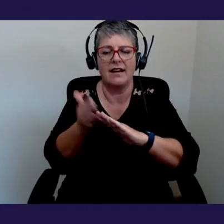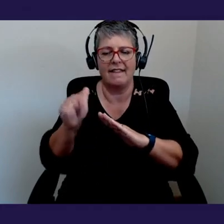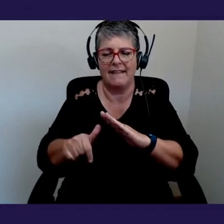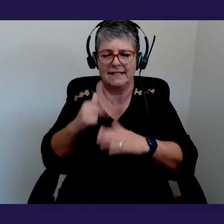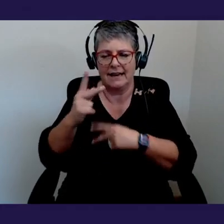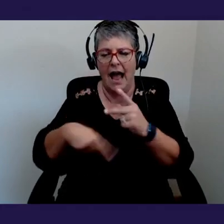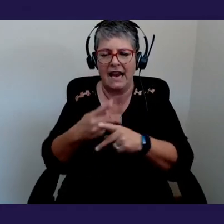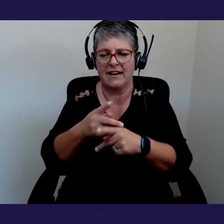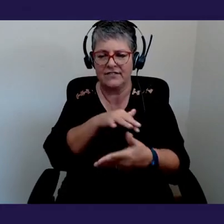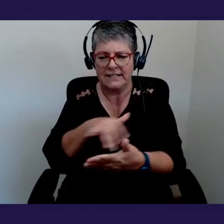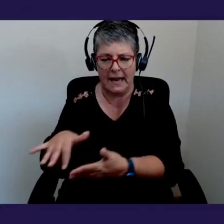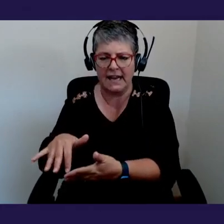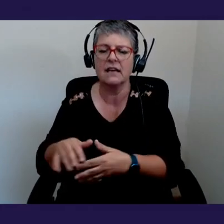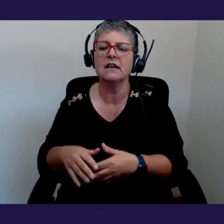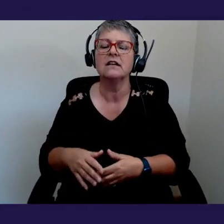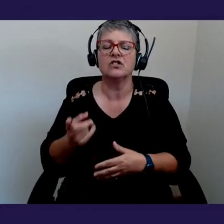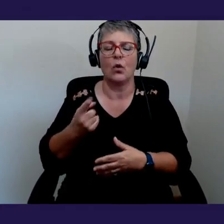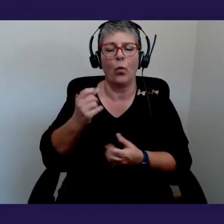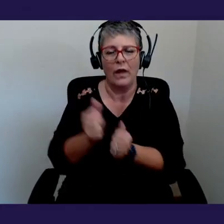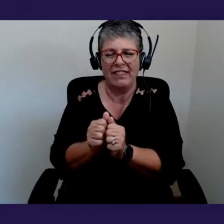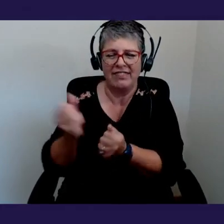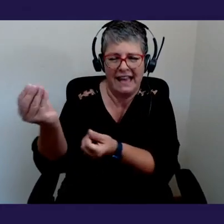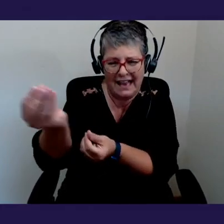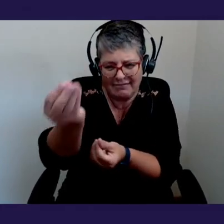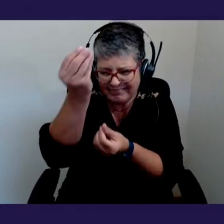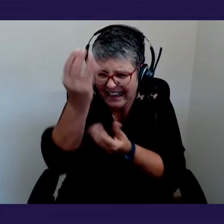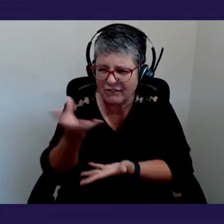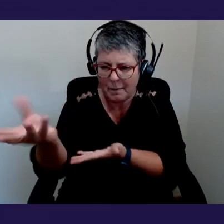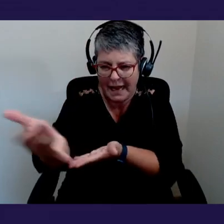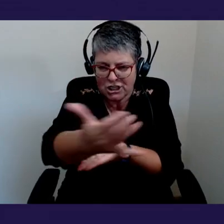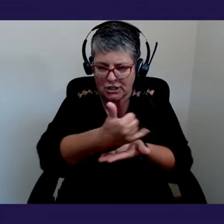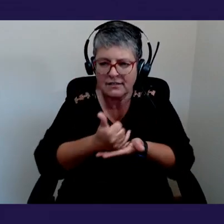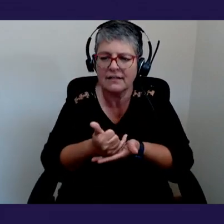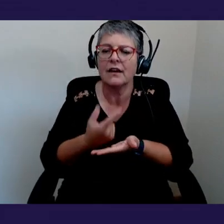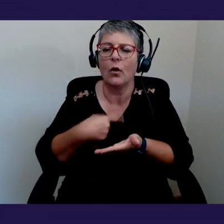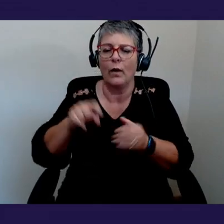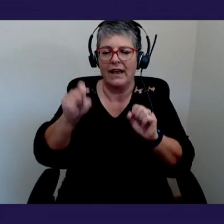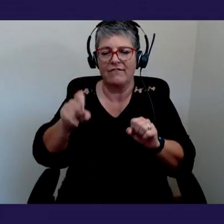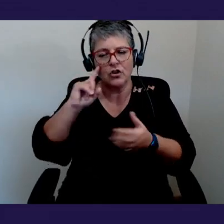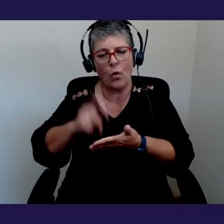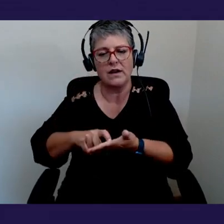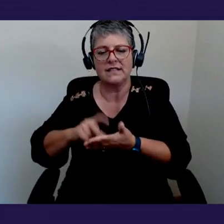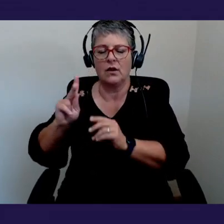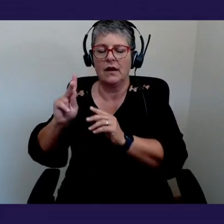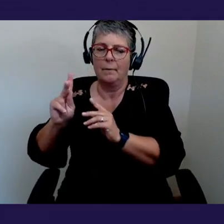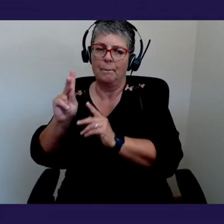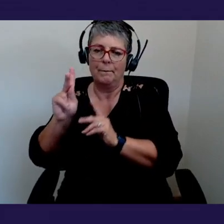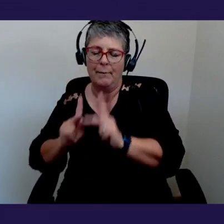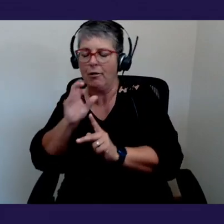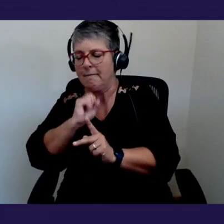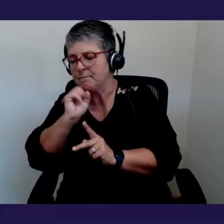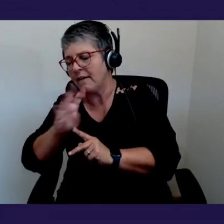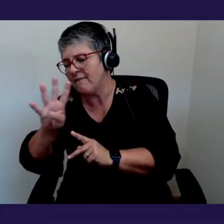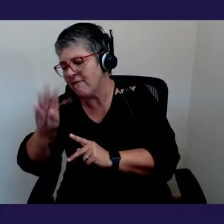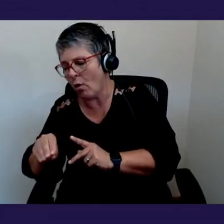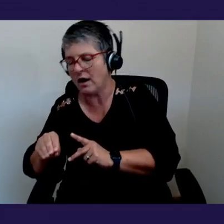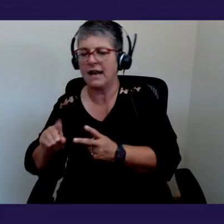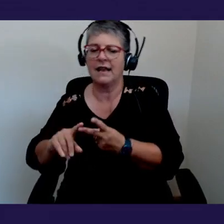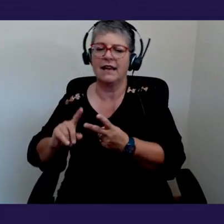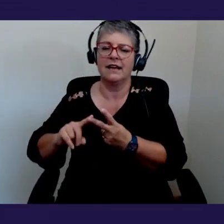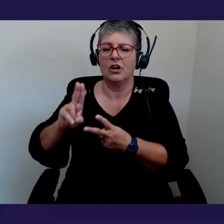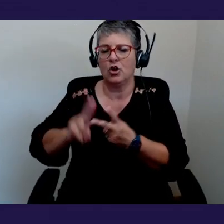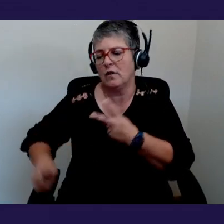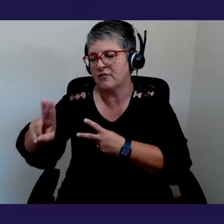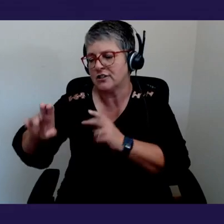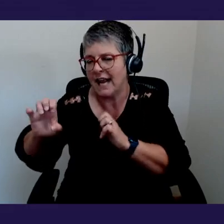testing now will be able to tell us things like, people with university education in their 40s who have high levels of trust in health information they